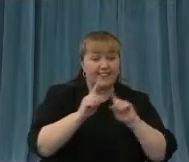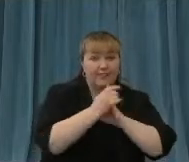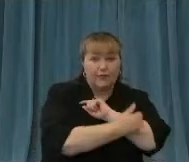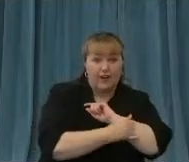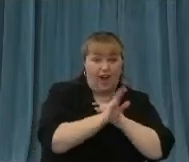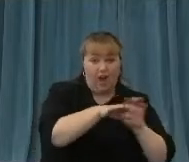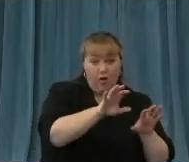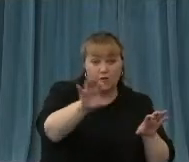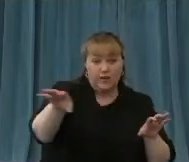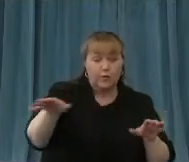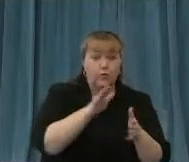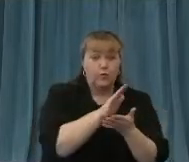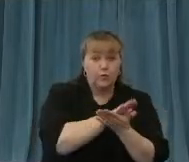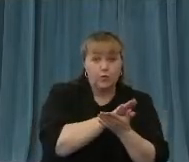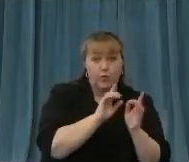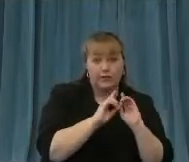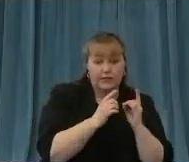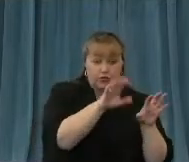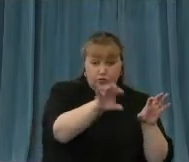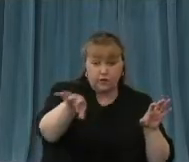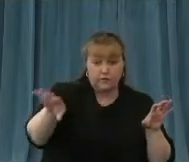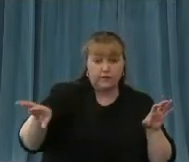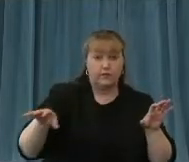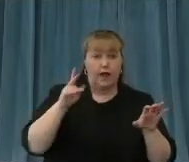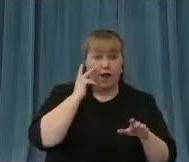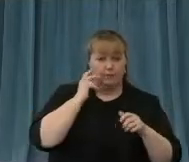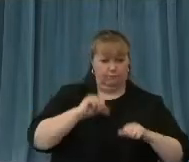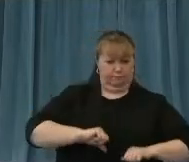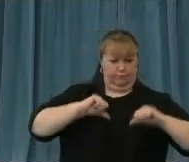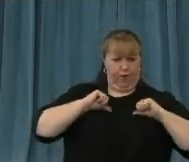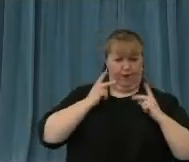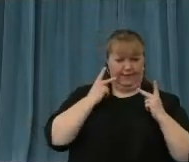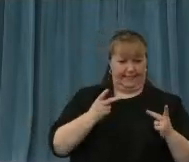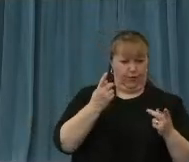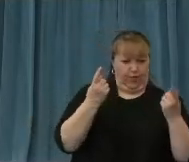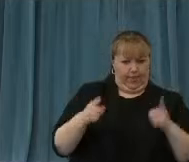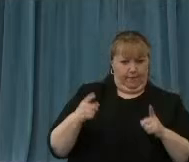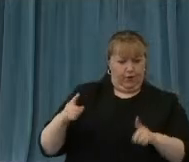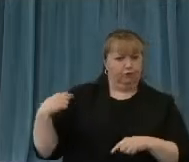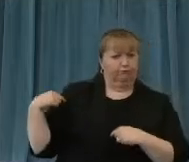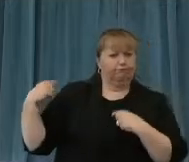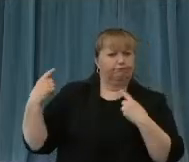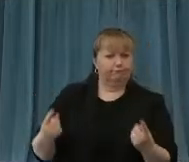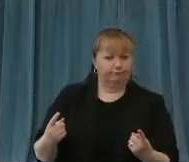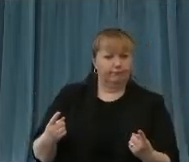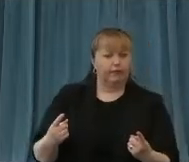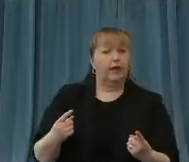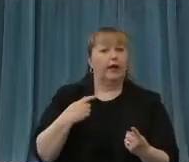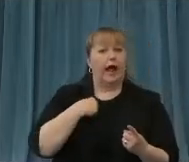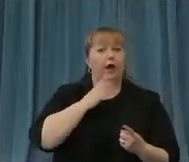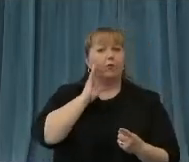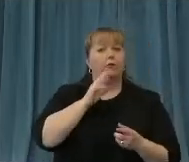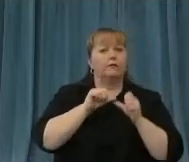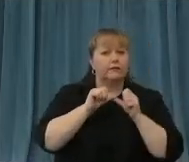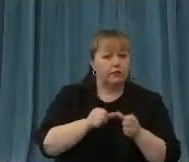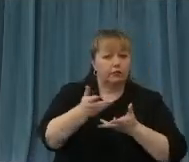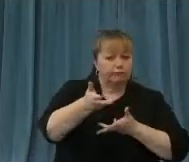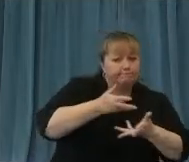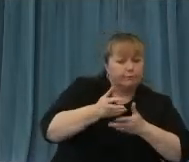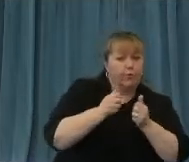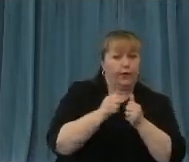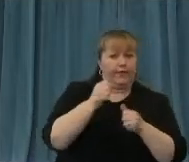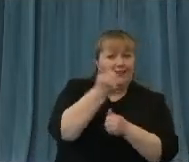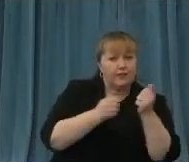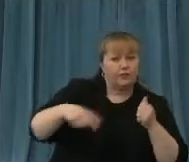continuing to collaborate with our administrators, our educators, staff, and families to develop thoughtful